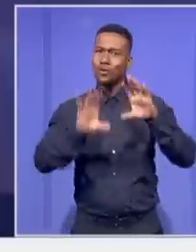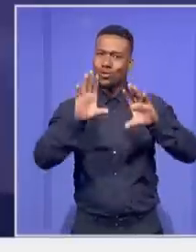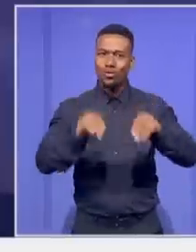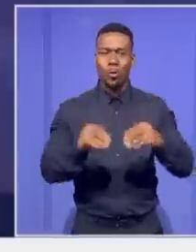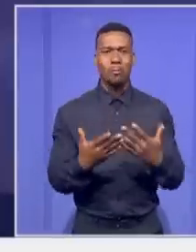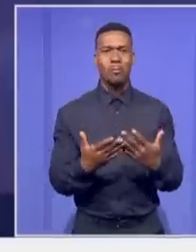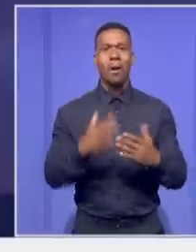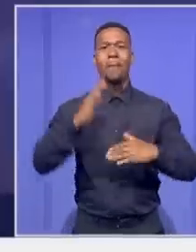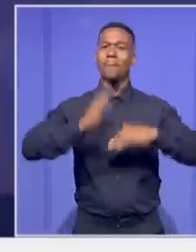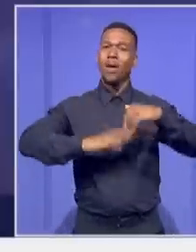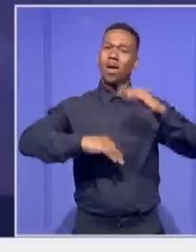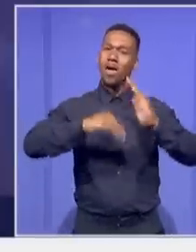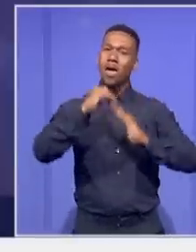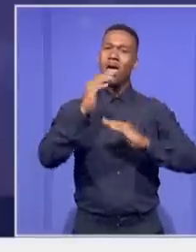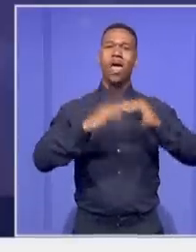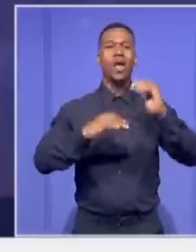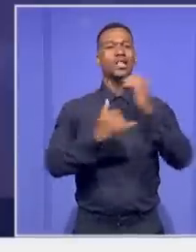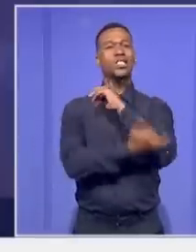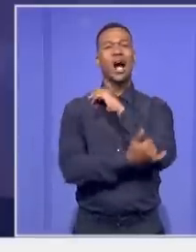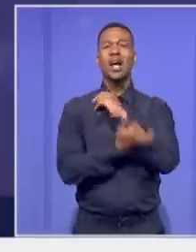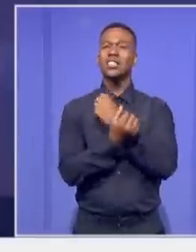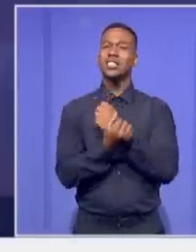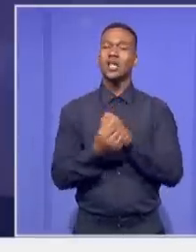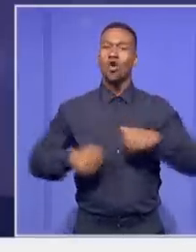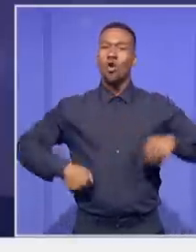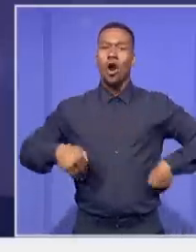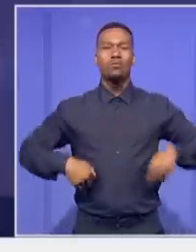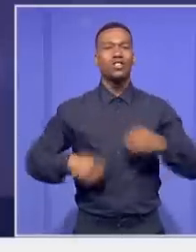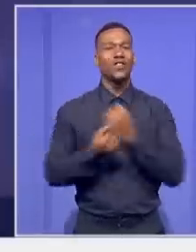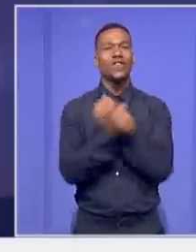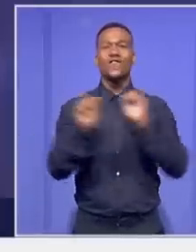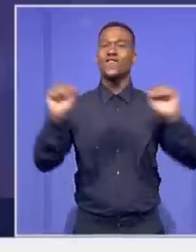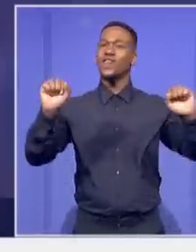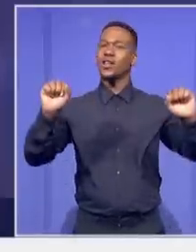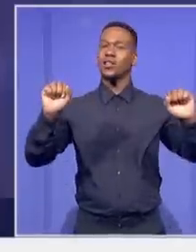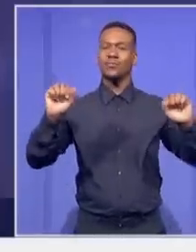capable state free of corruption and cadre deployment.